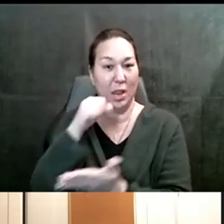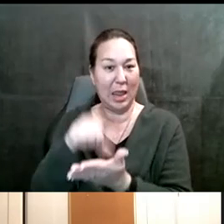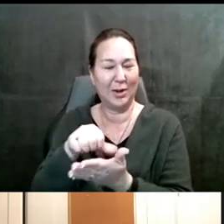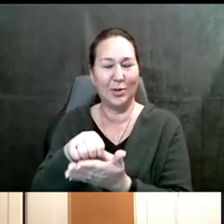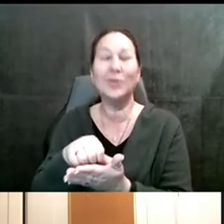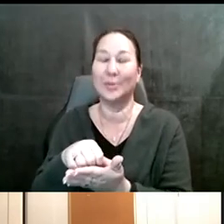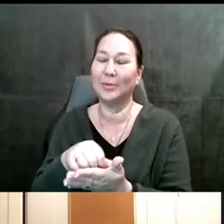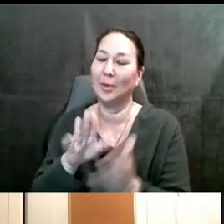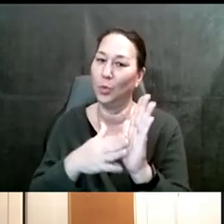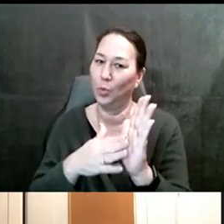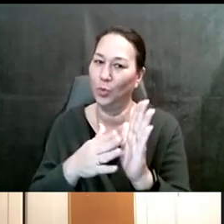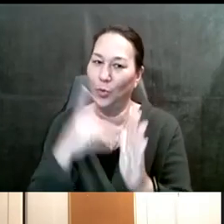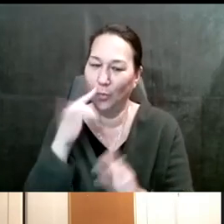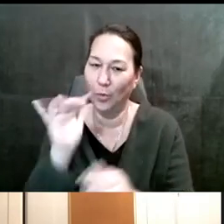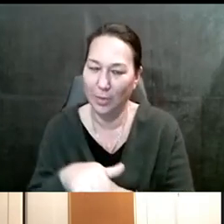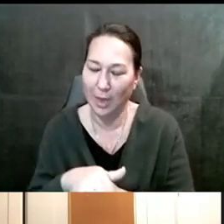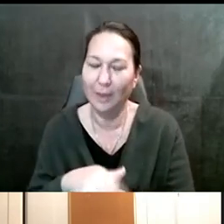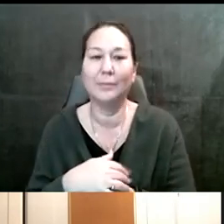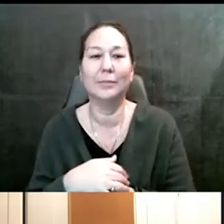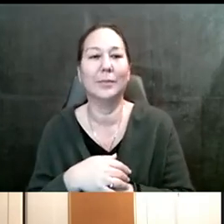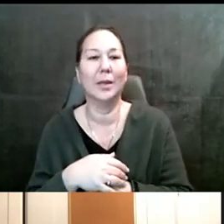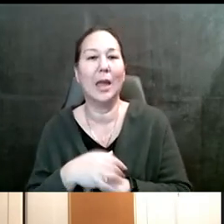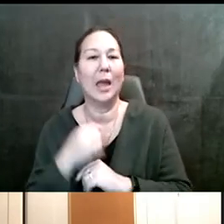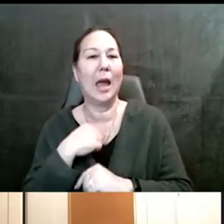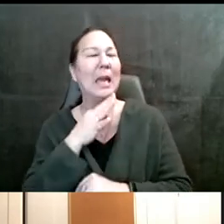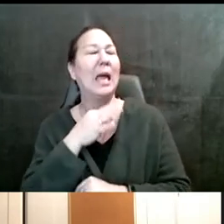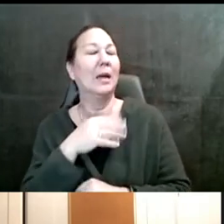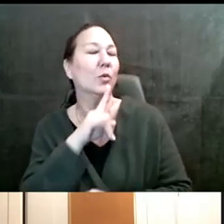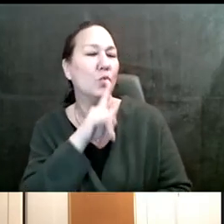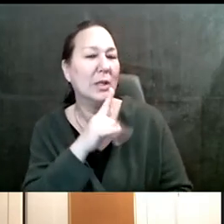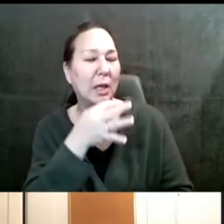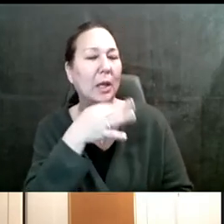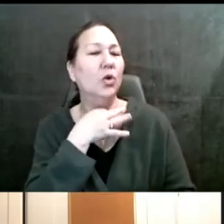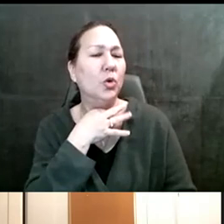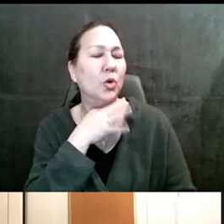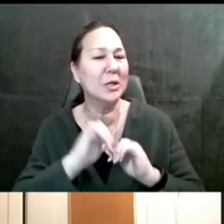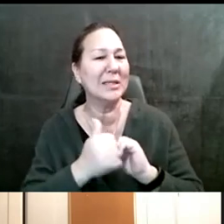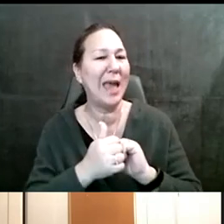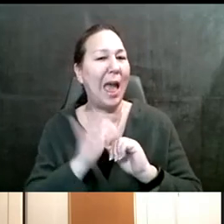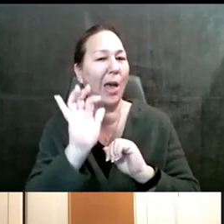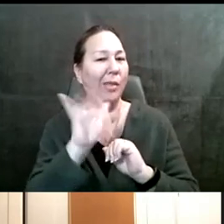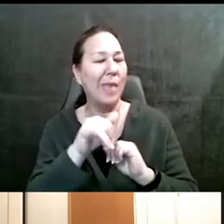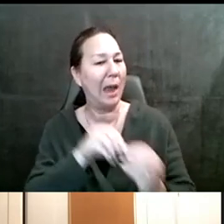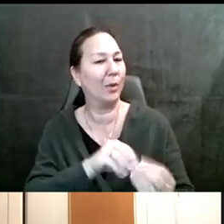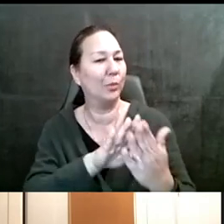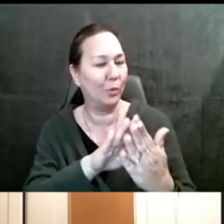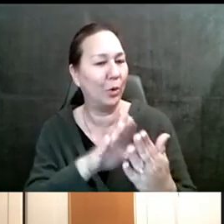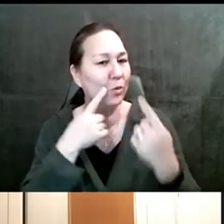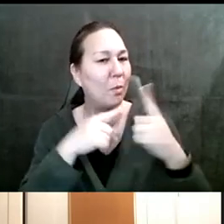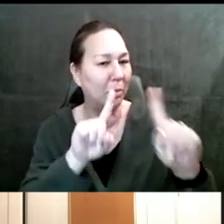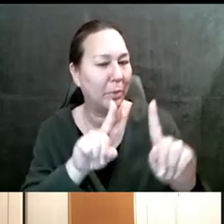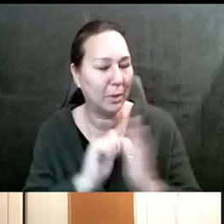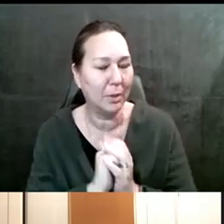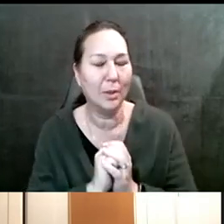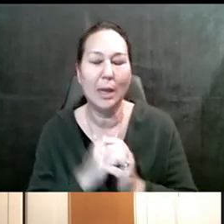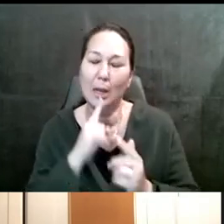love to see if we think that has added impact as well because I do know how that is based in science that approach and so I